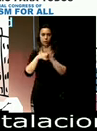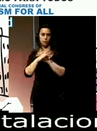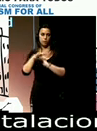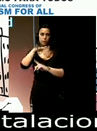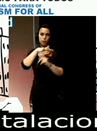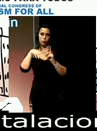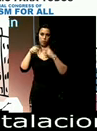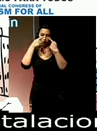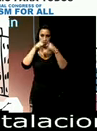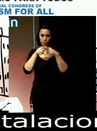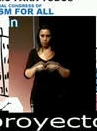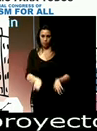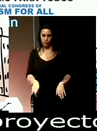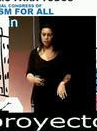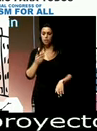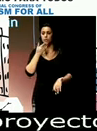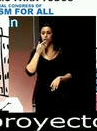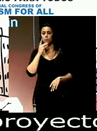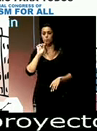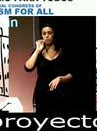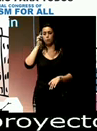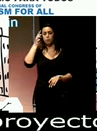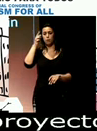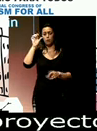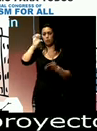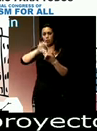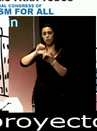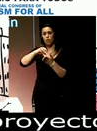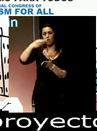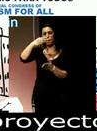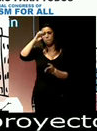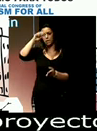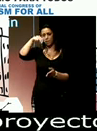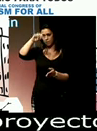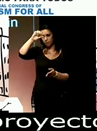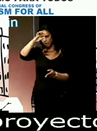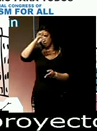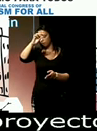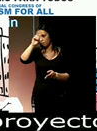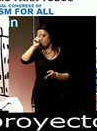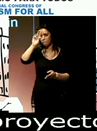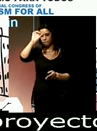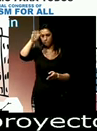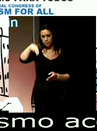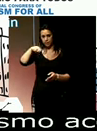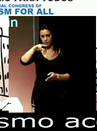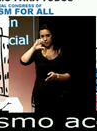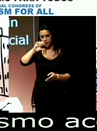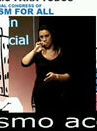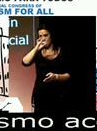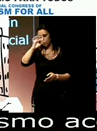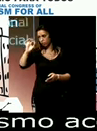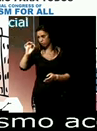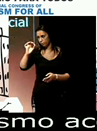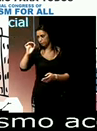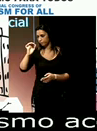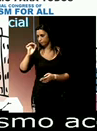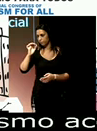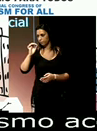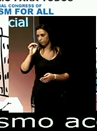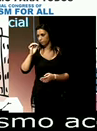Veneto region, which won a special project in accessible tourism from the Italian Ministry of Tourism, in